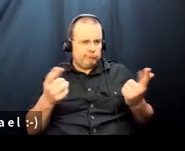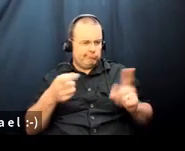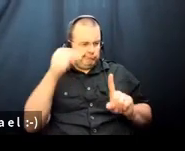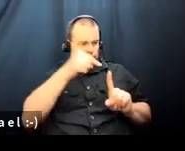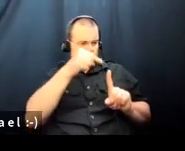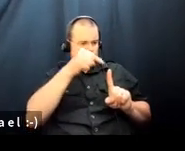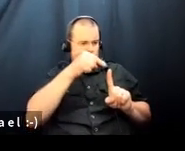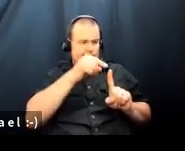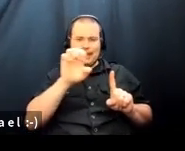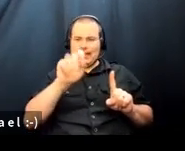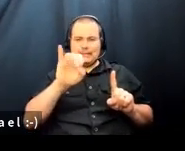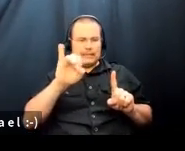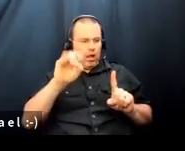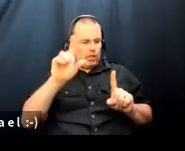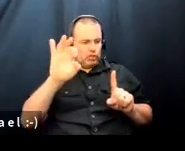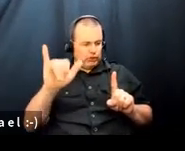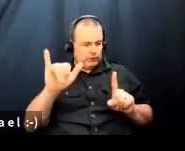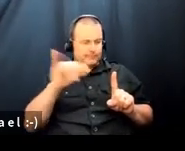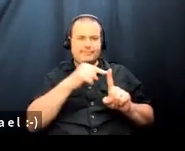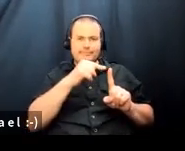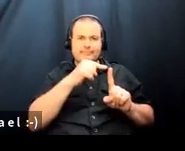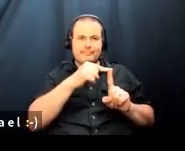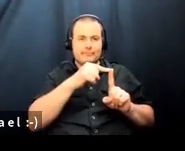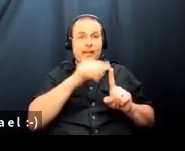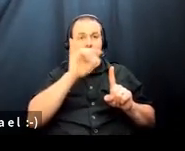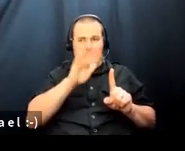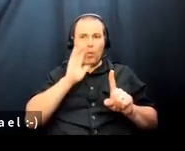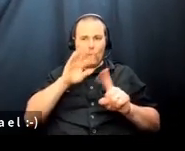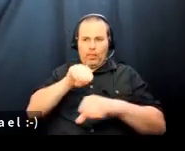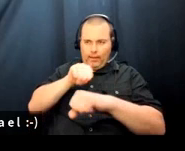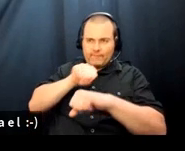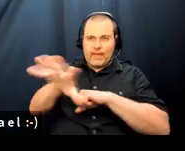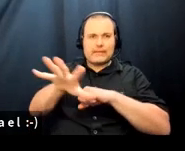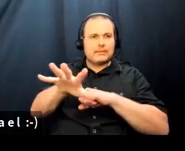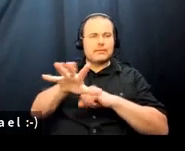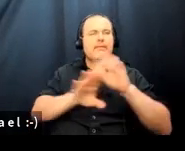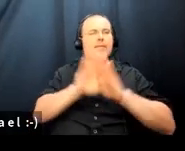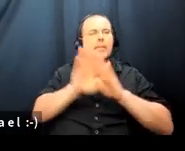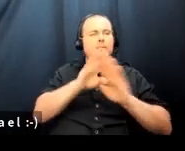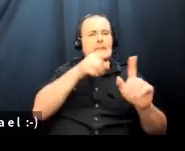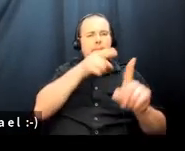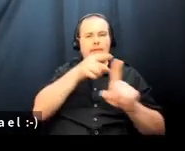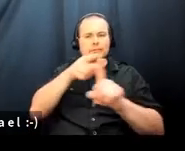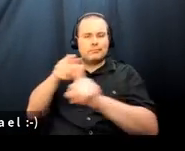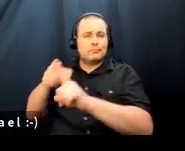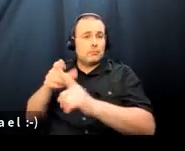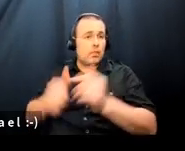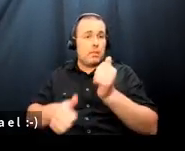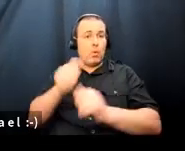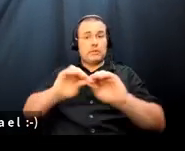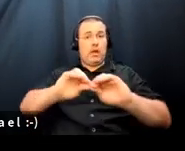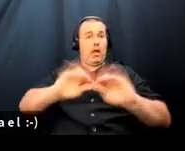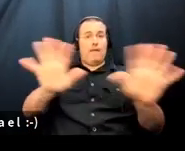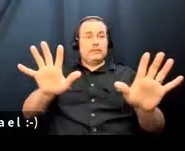Because etiology affects those developmental milestones. The most obvious example of that